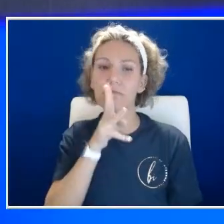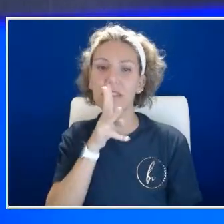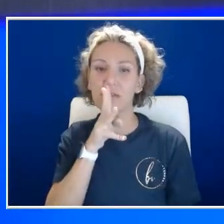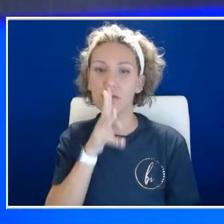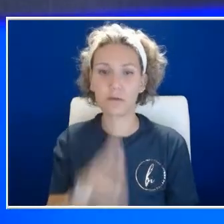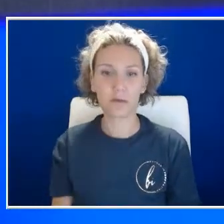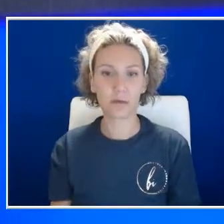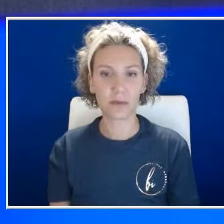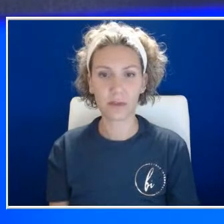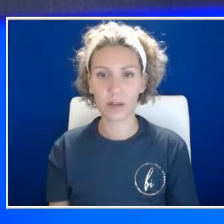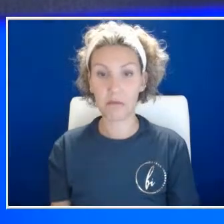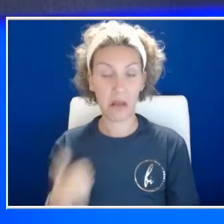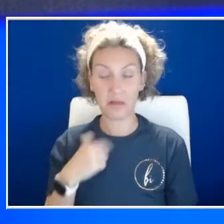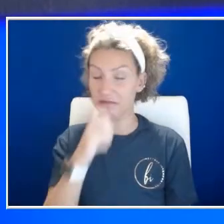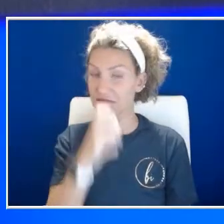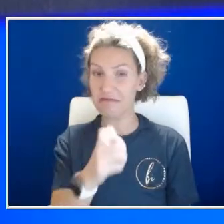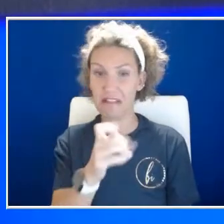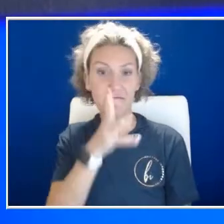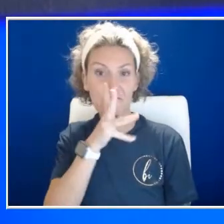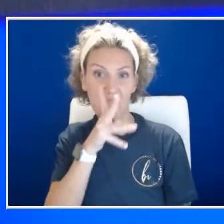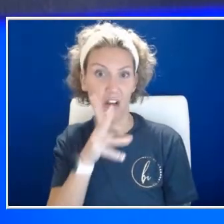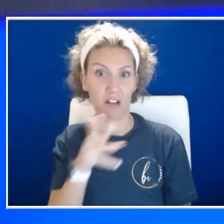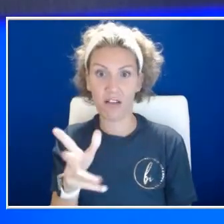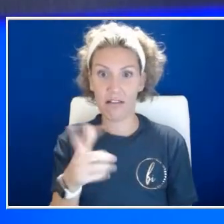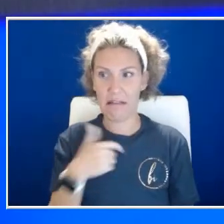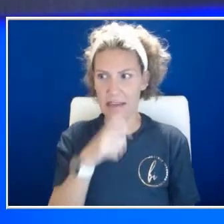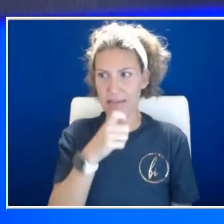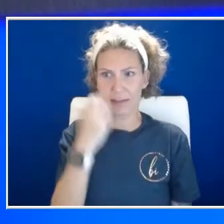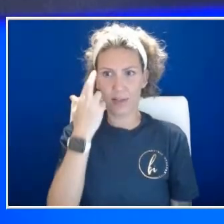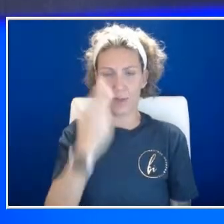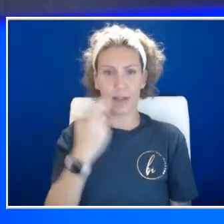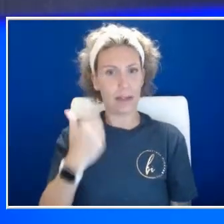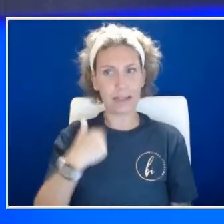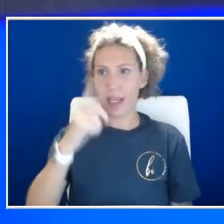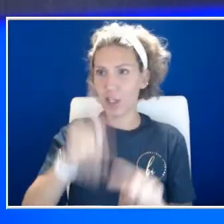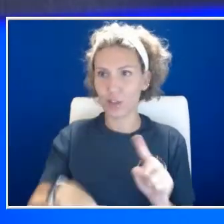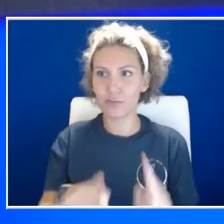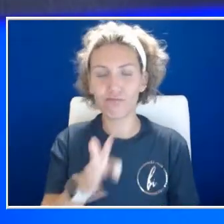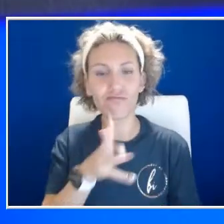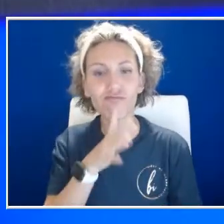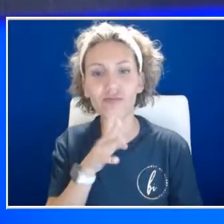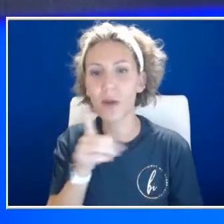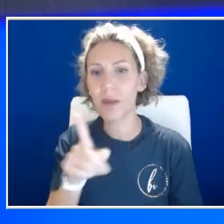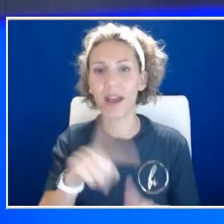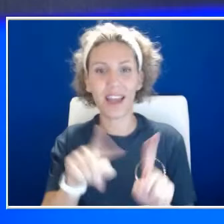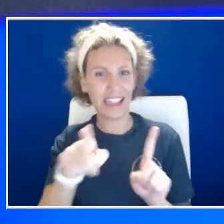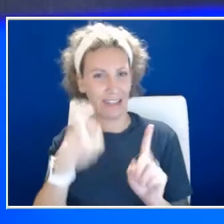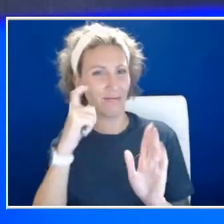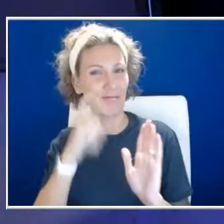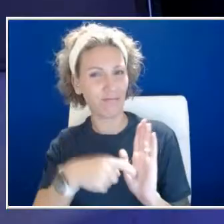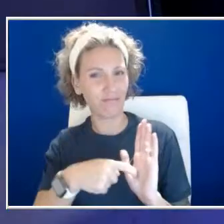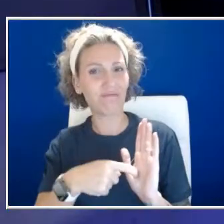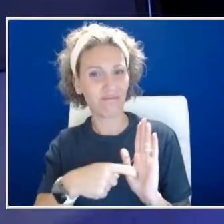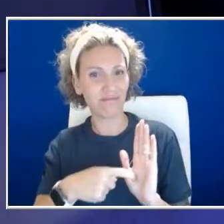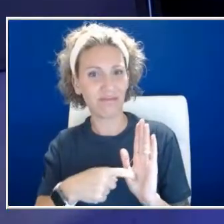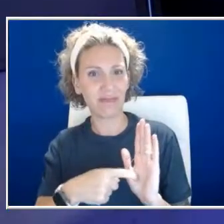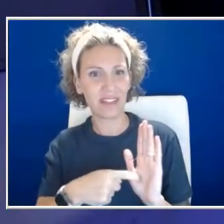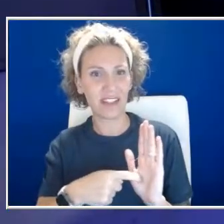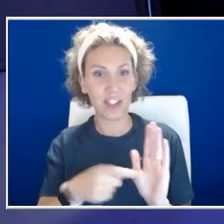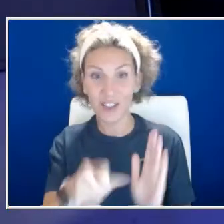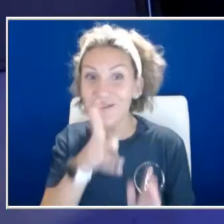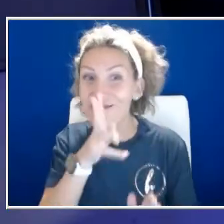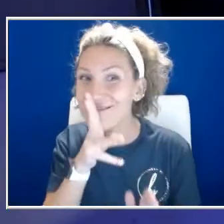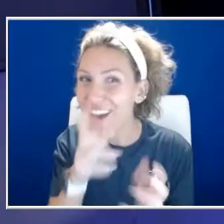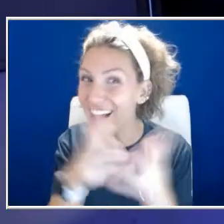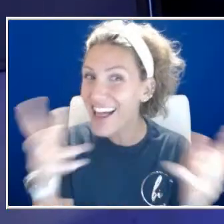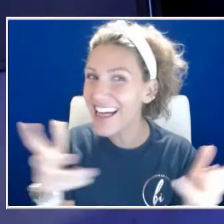not talking at all. I didn't realize that I couldn't talk, but he did. He said I did. Do you talk a lot, Lori? Is that what your husband's trying